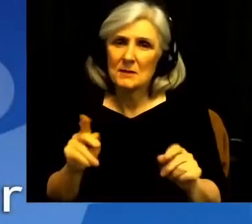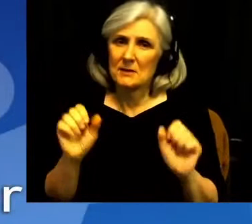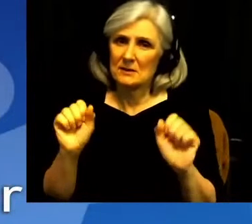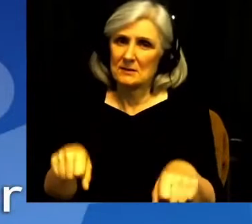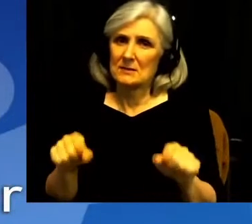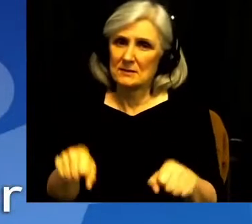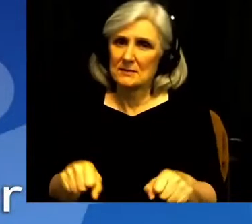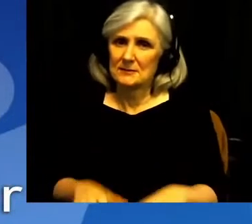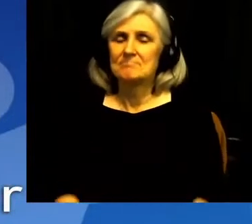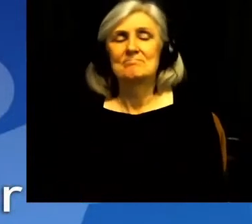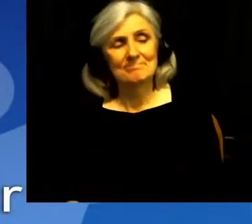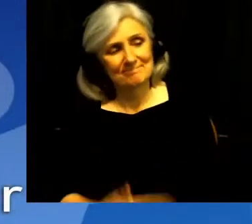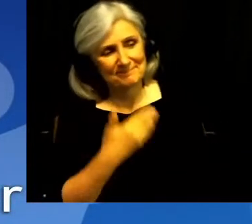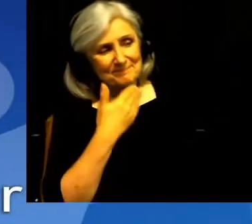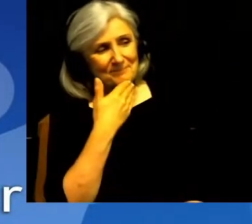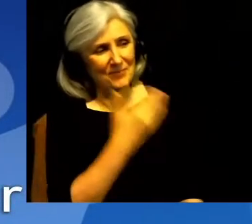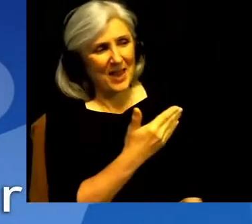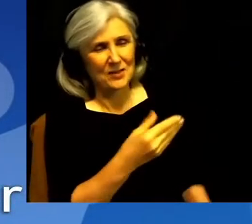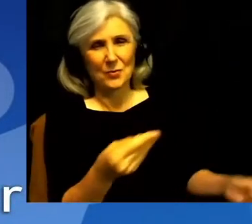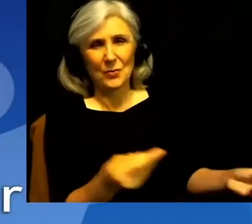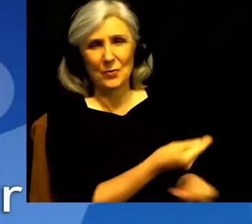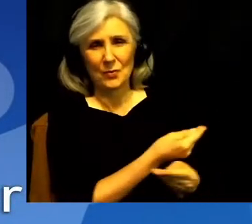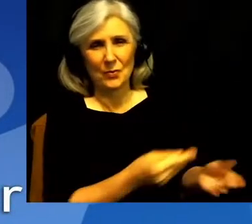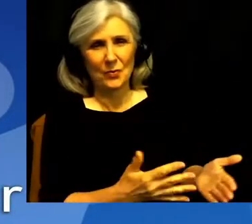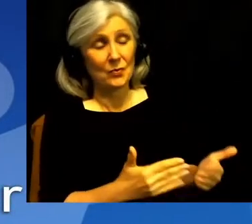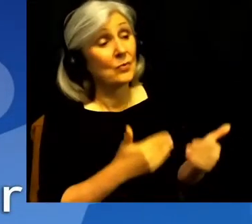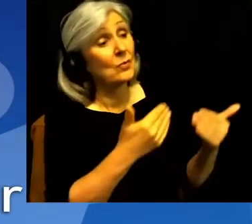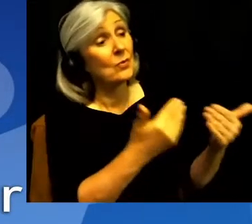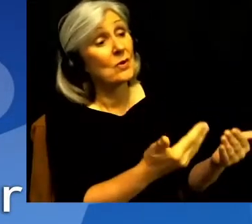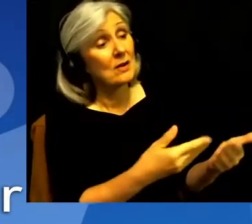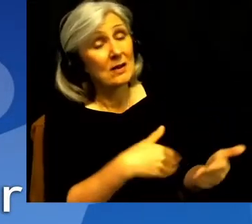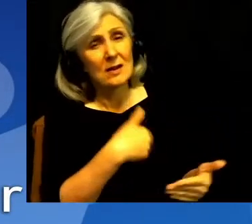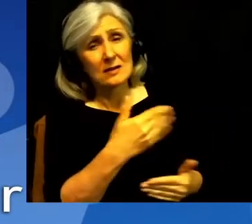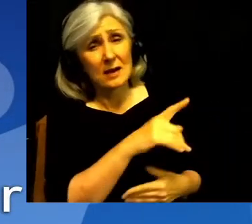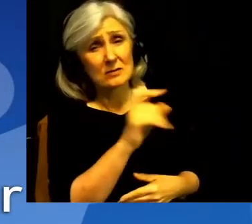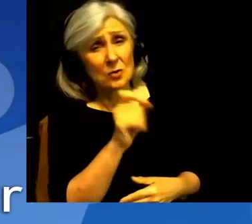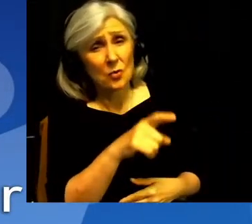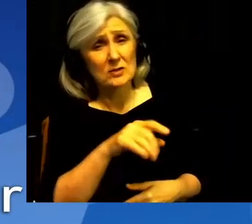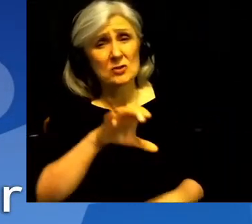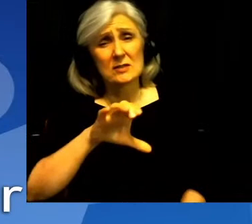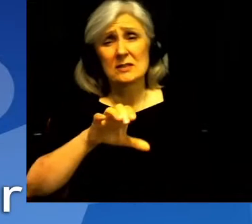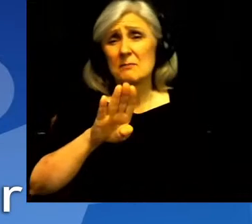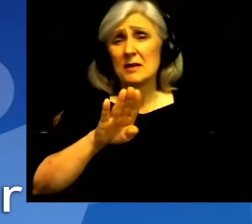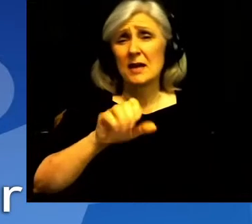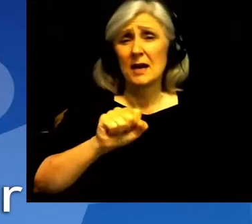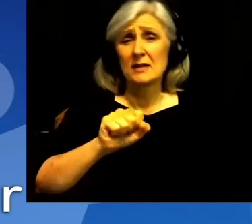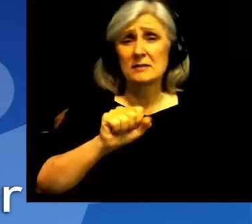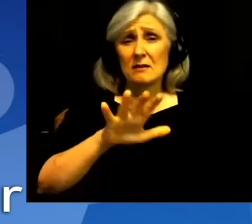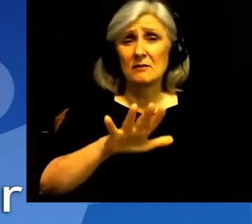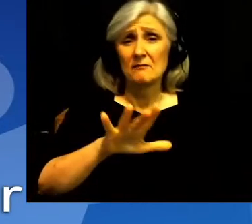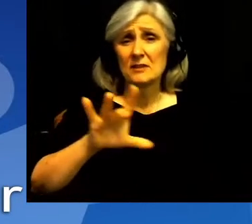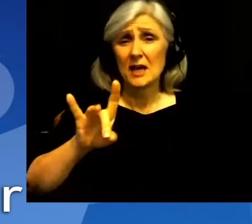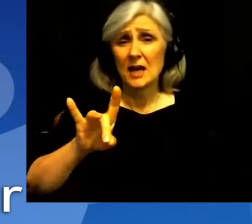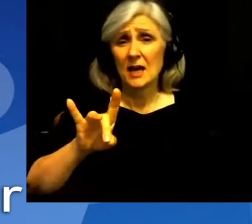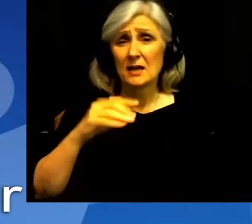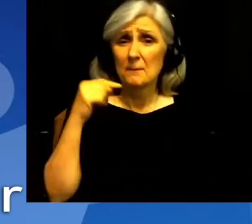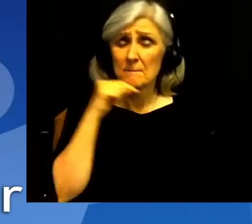Thank you for that. The next question goes to Sharon Bajenda, CBS 58 in Milwaukee.